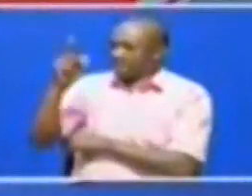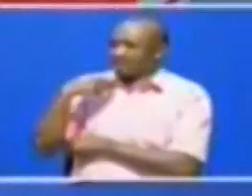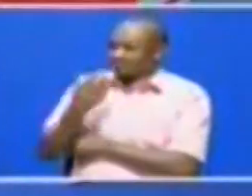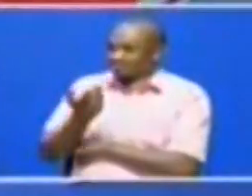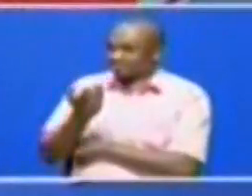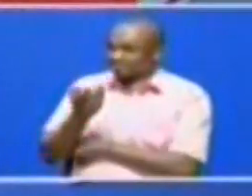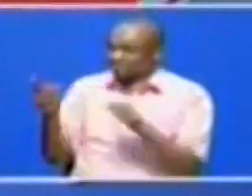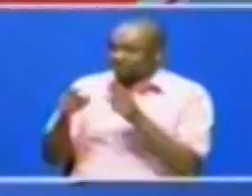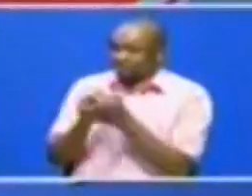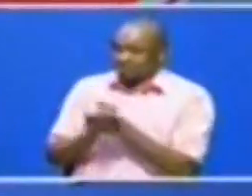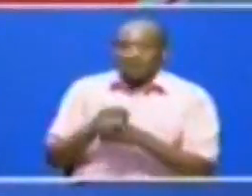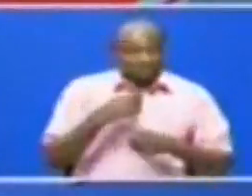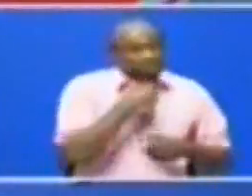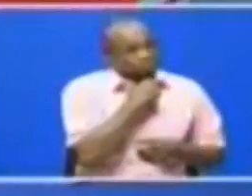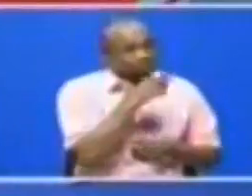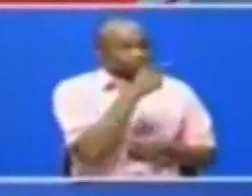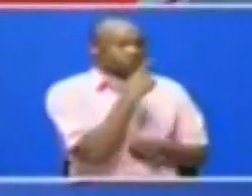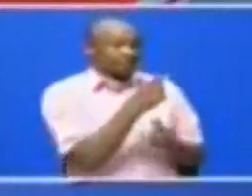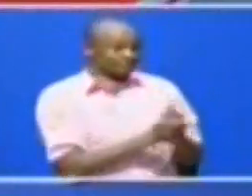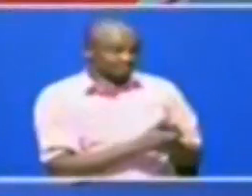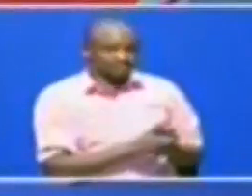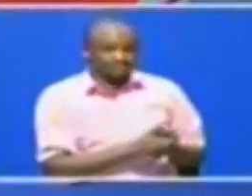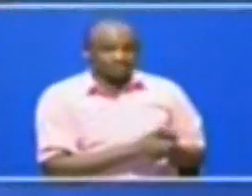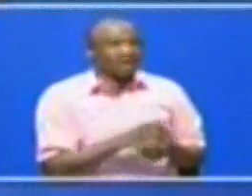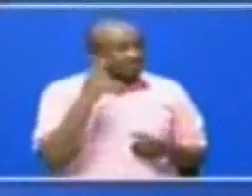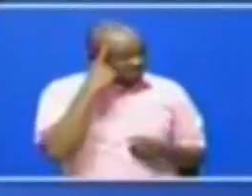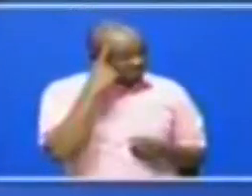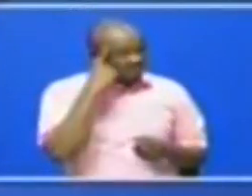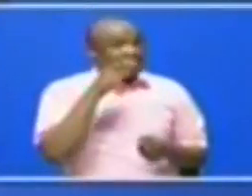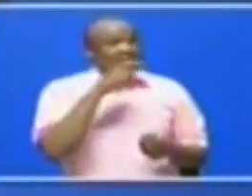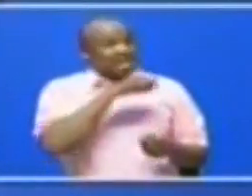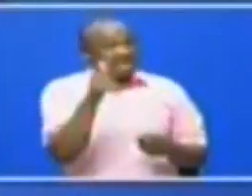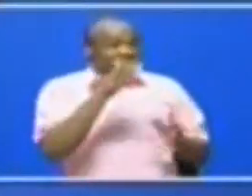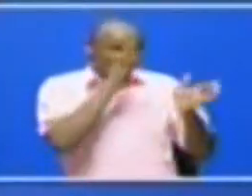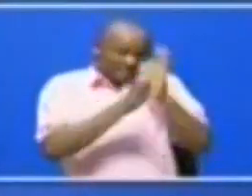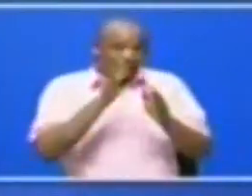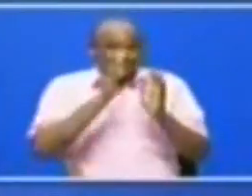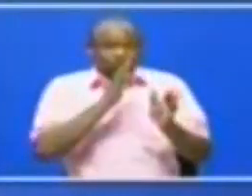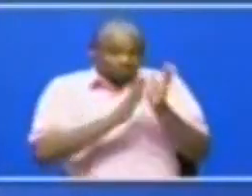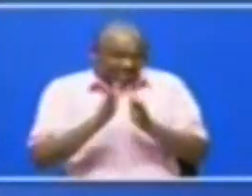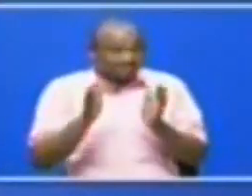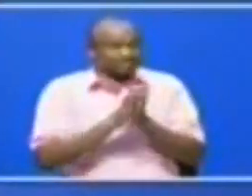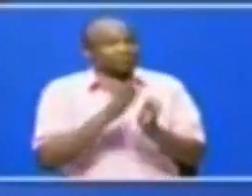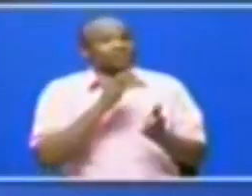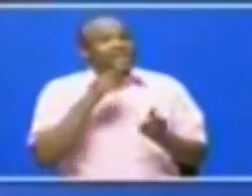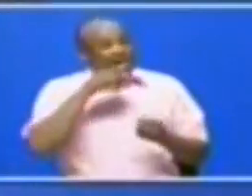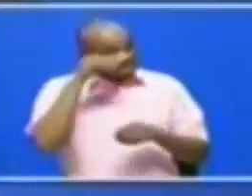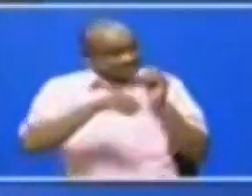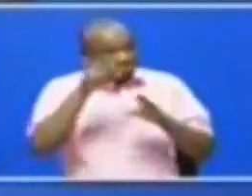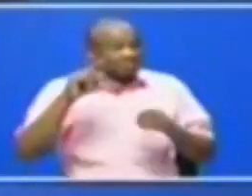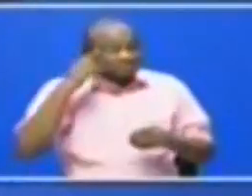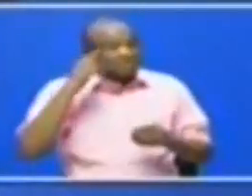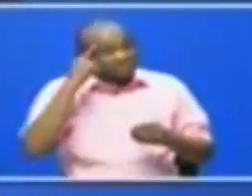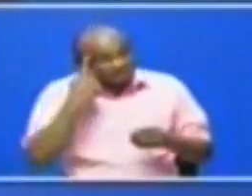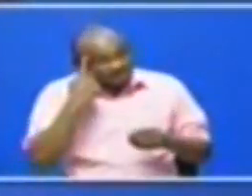time. Let me just correct Harvey on this matter. Mm-hmm. It would be very foolish for any strategist to walk into this next election thinking